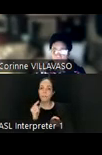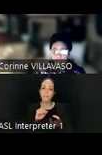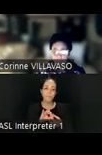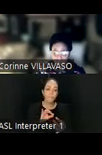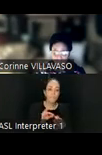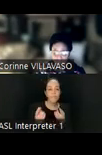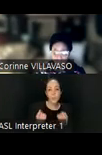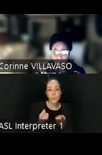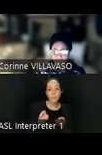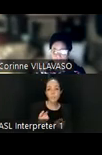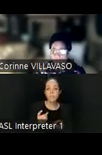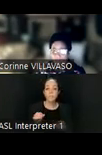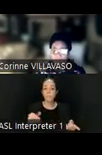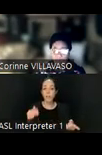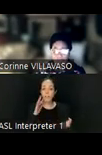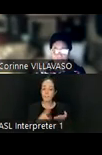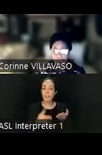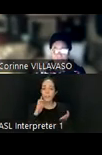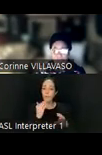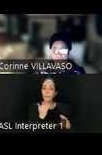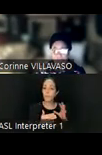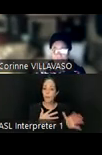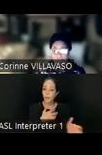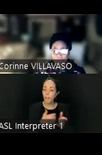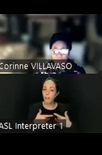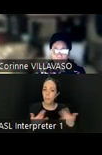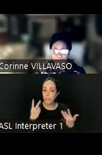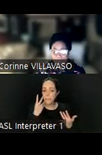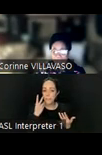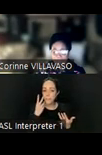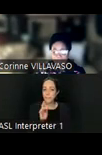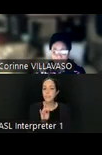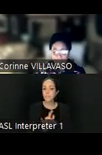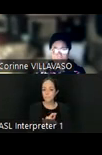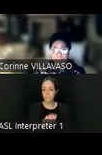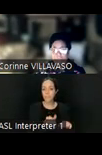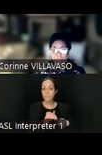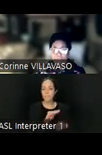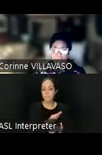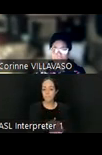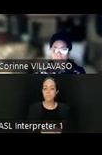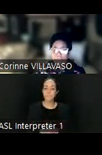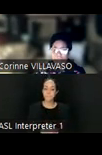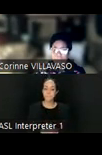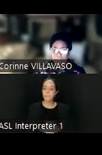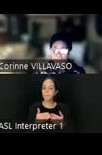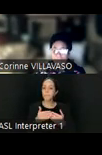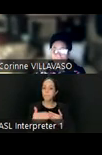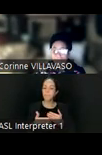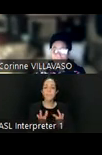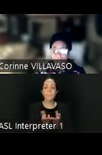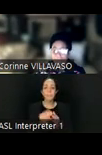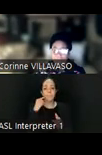for email updates, please also sign up to receive updates from the PAC. The next meeting of